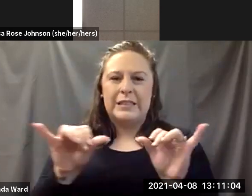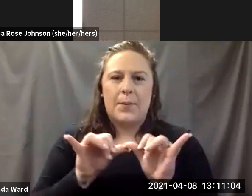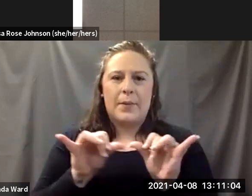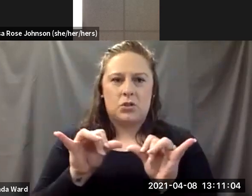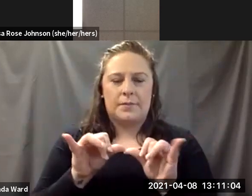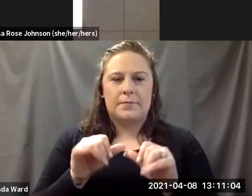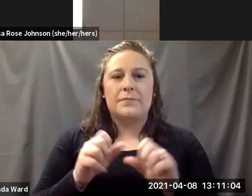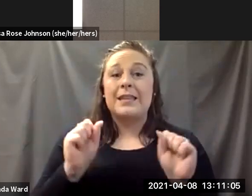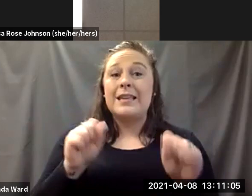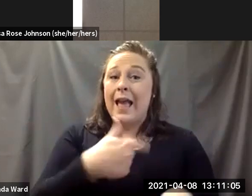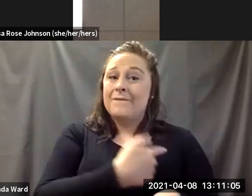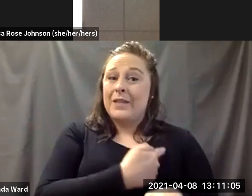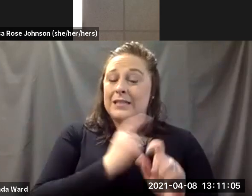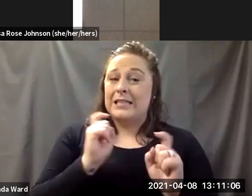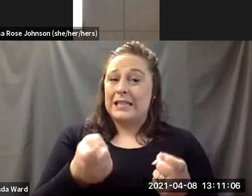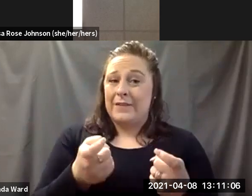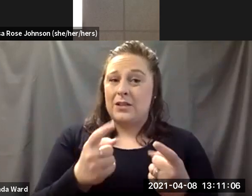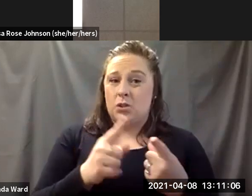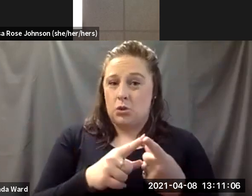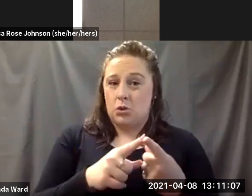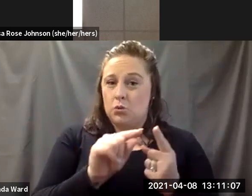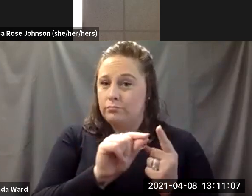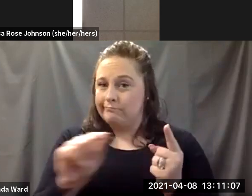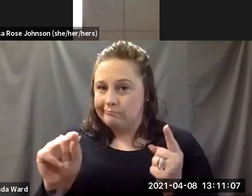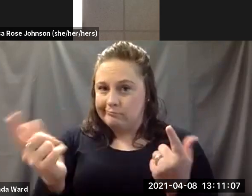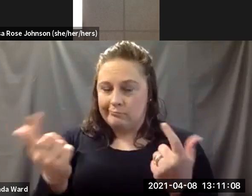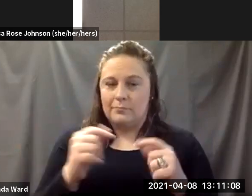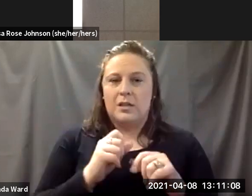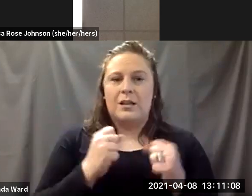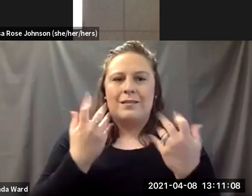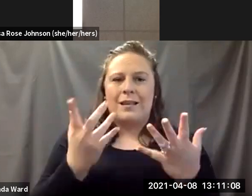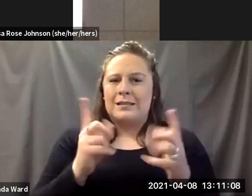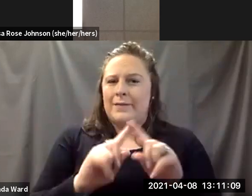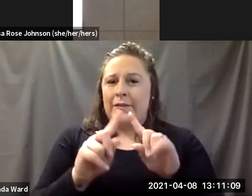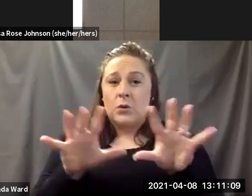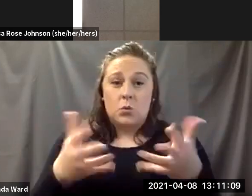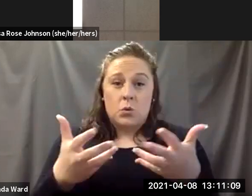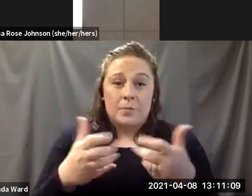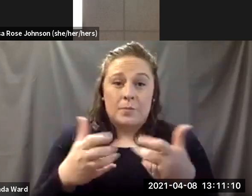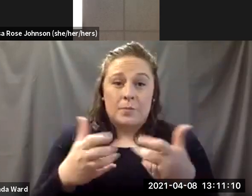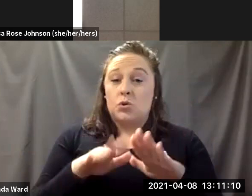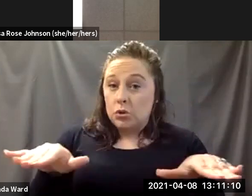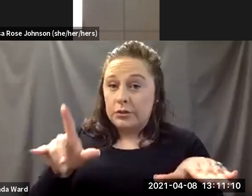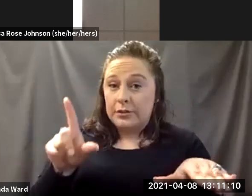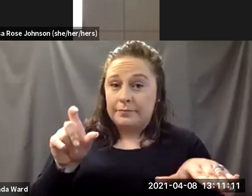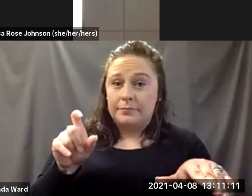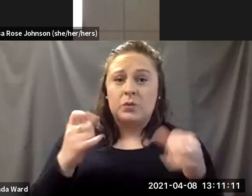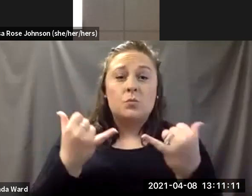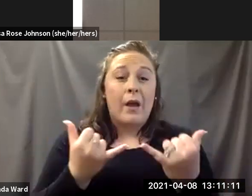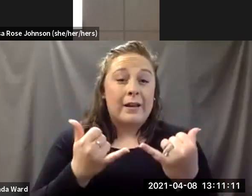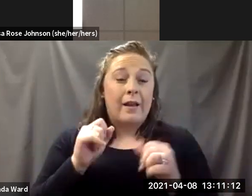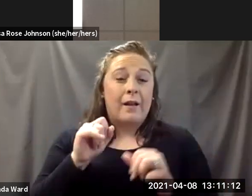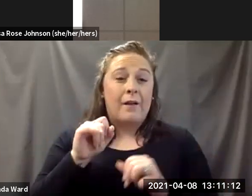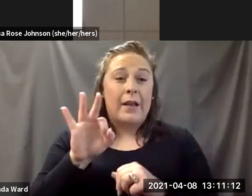Can vaccines be given to fill in the blank? Lots of different groups. Can they be given to children? Right now, if you